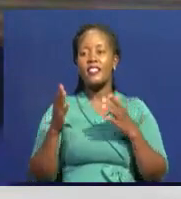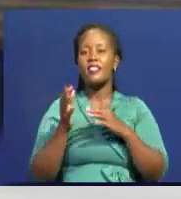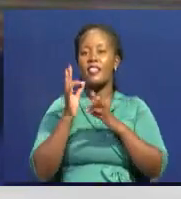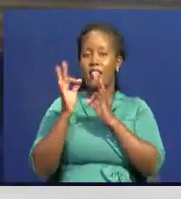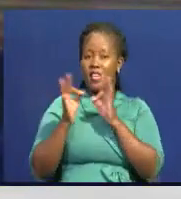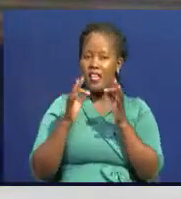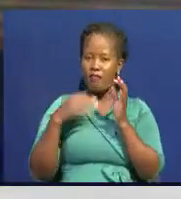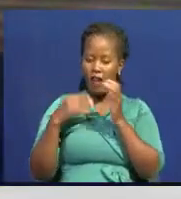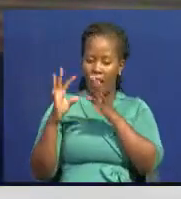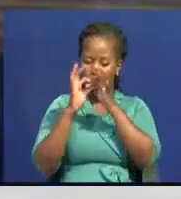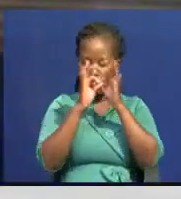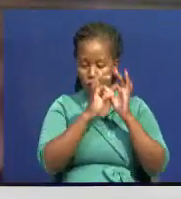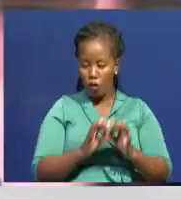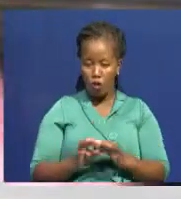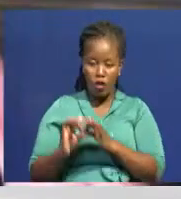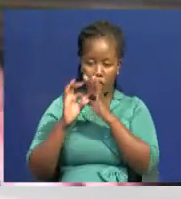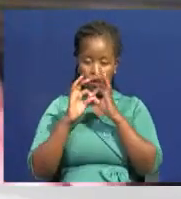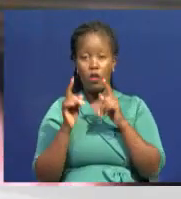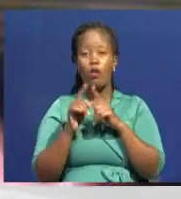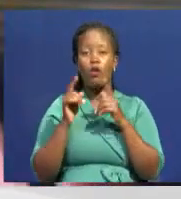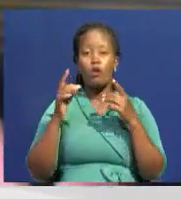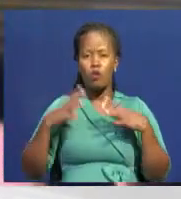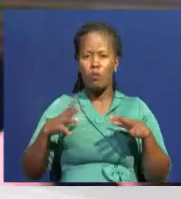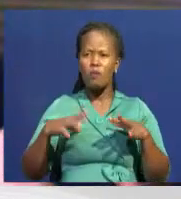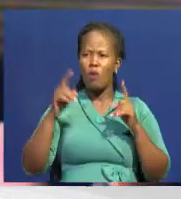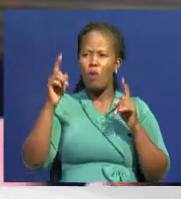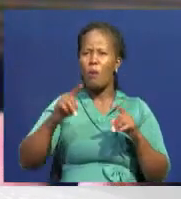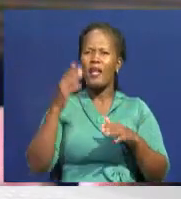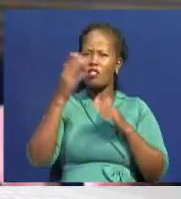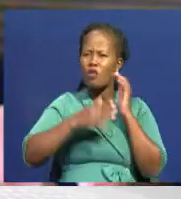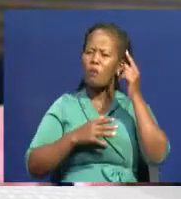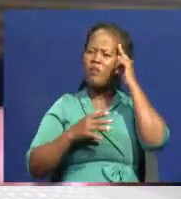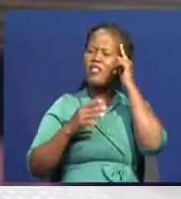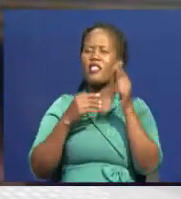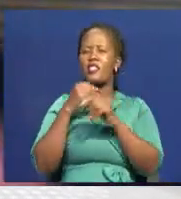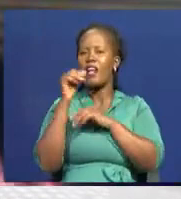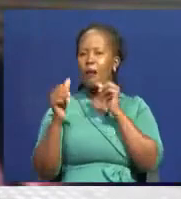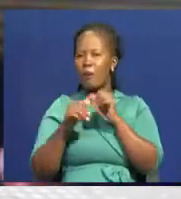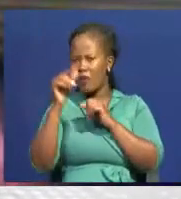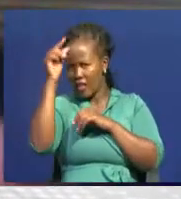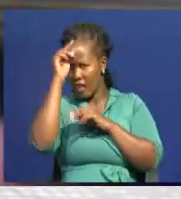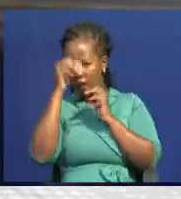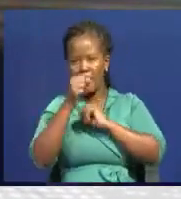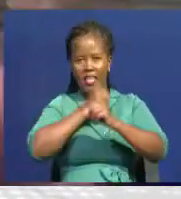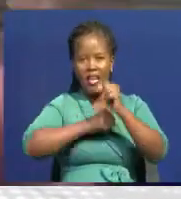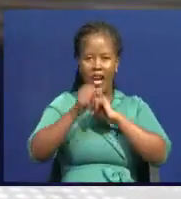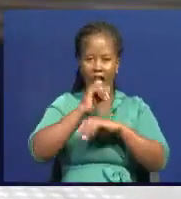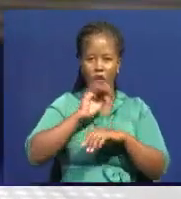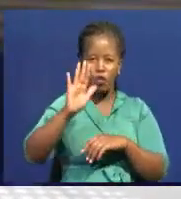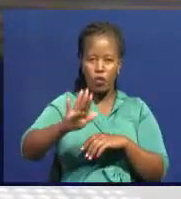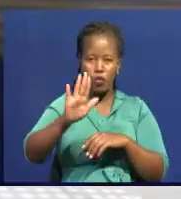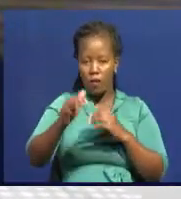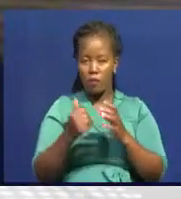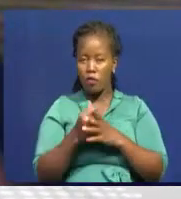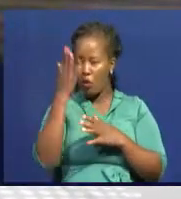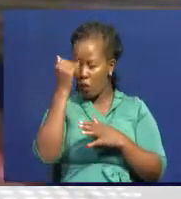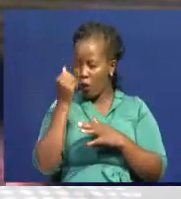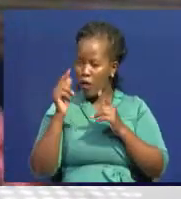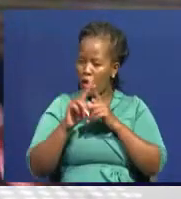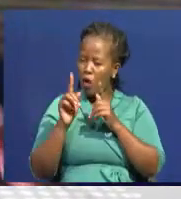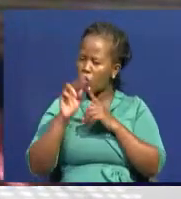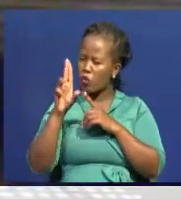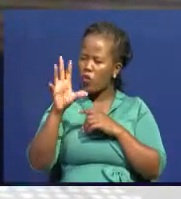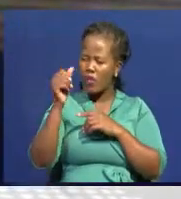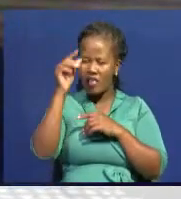some coordination, and by the way, people need to stop thinking about the government to do things for them, because the government, even the US government, doesn't do